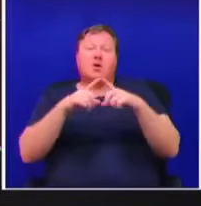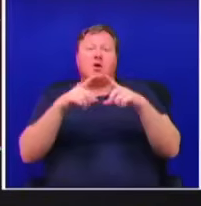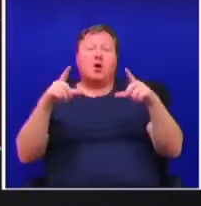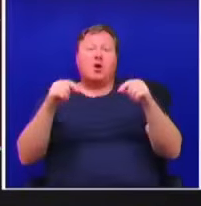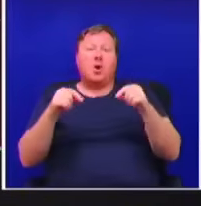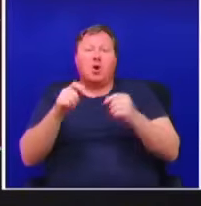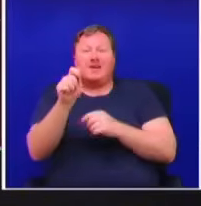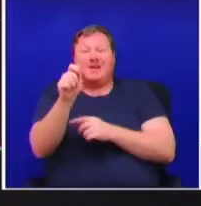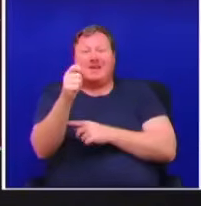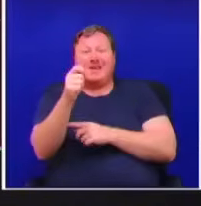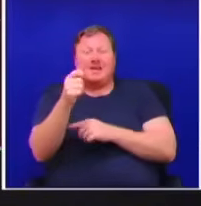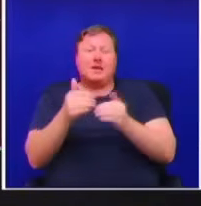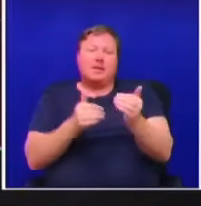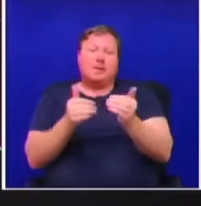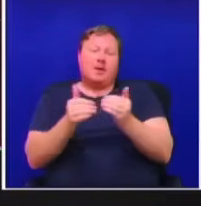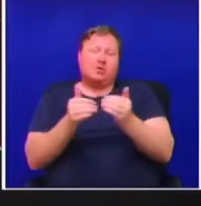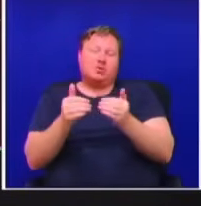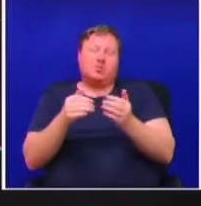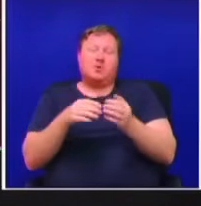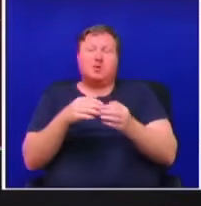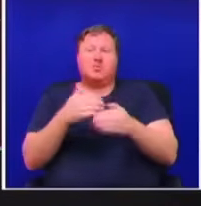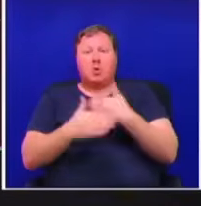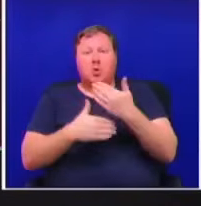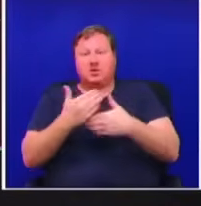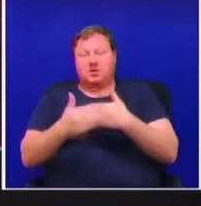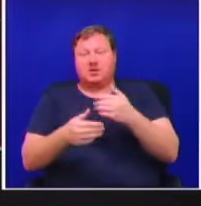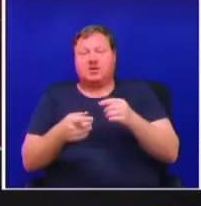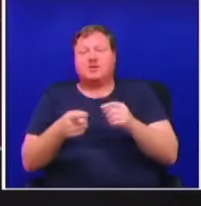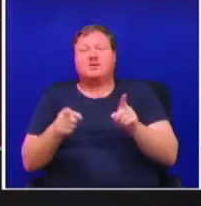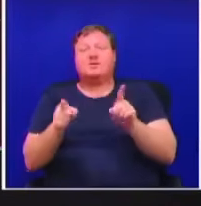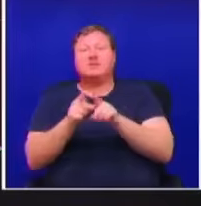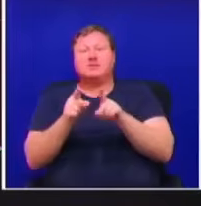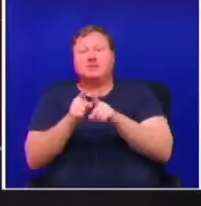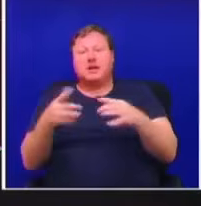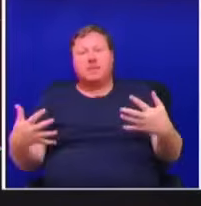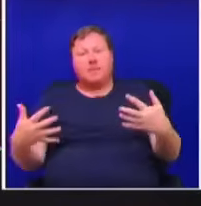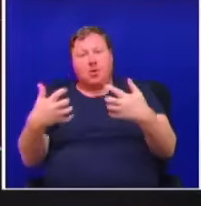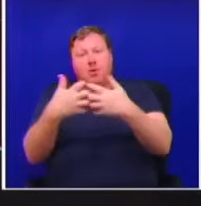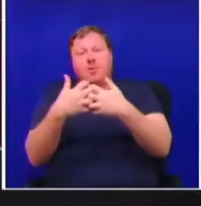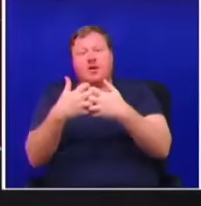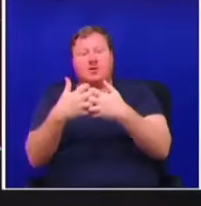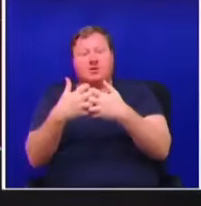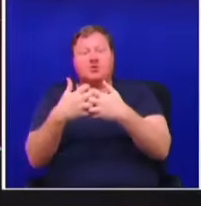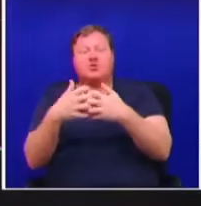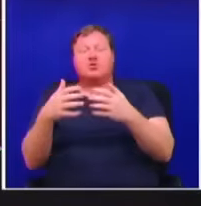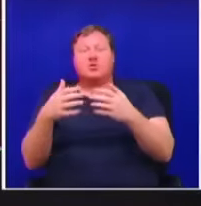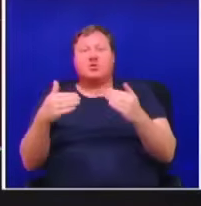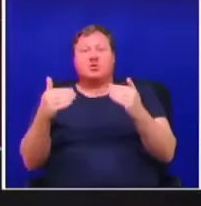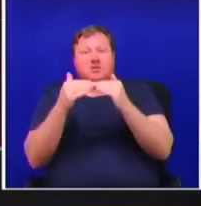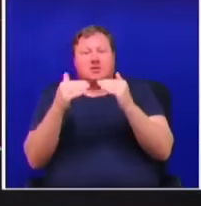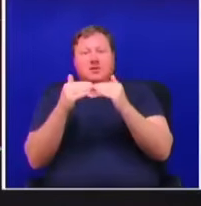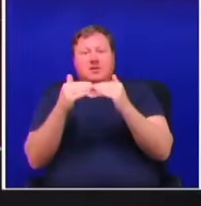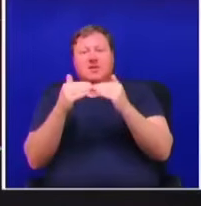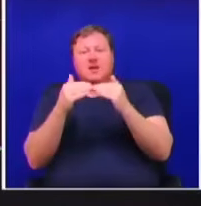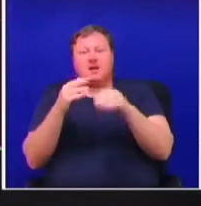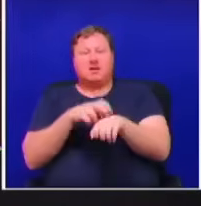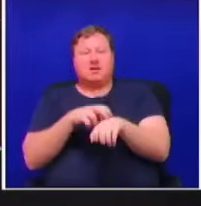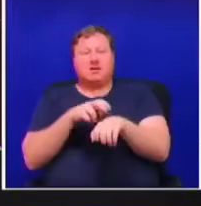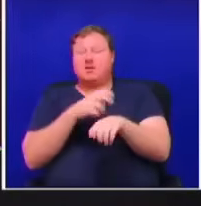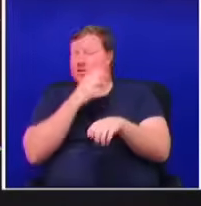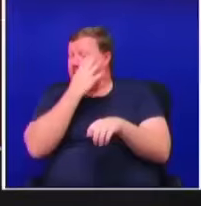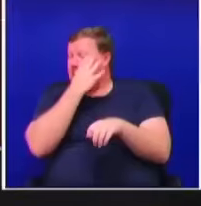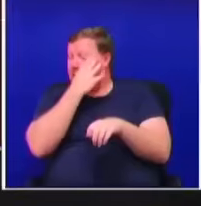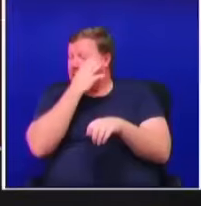processes and the compliance with the prudential standards that are required.